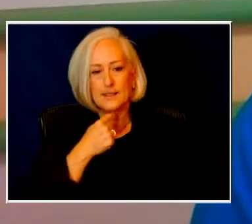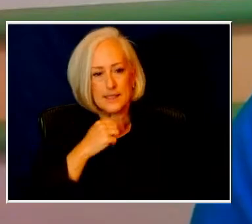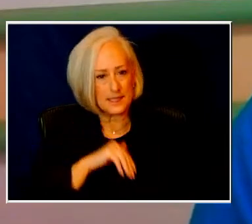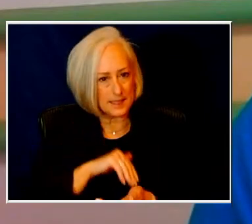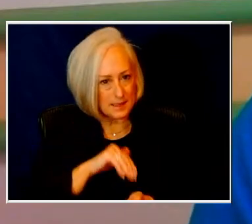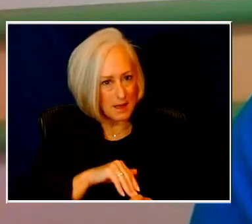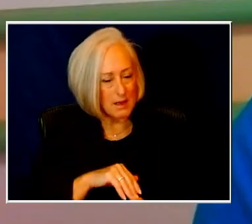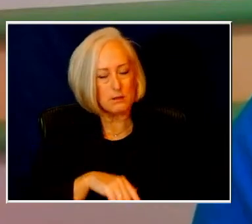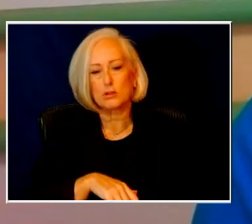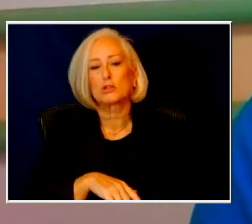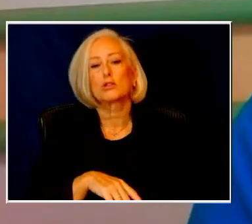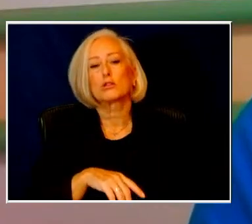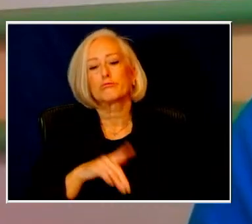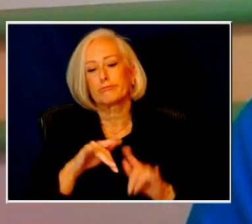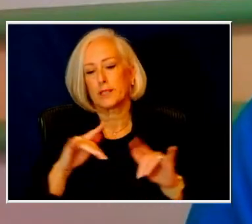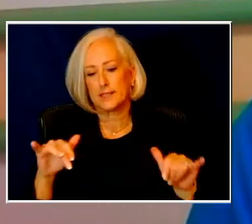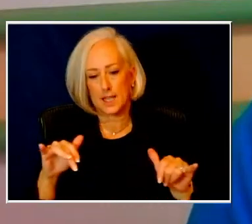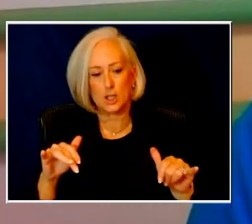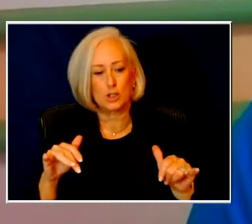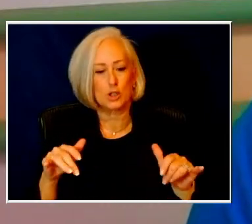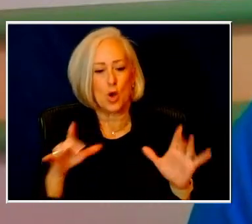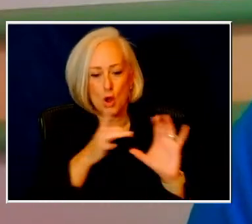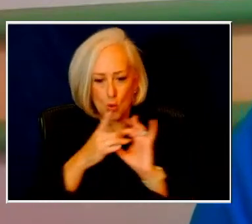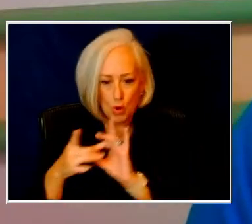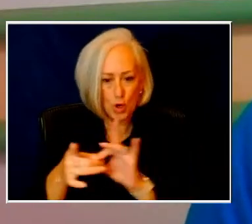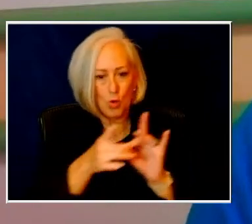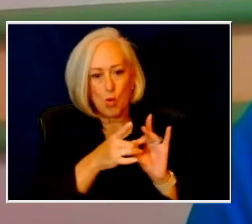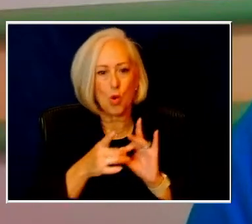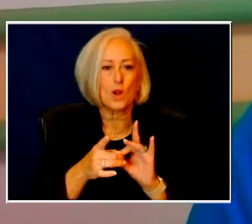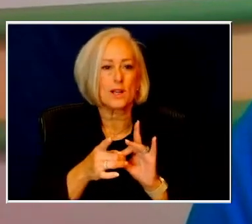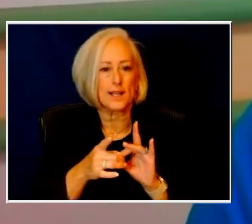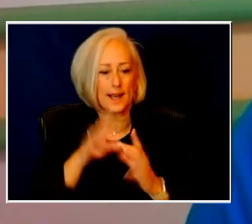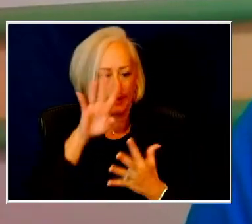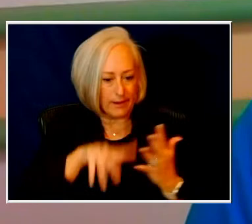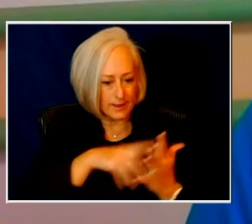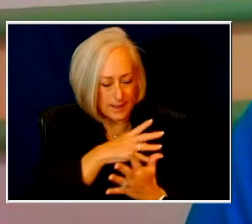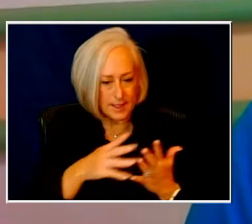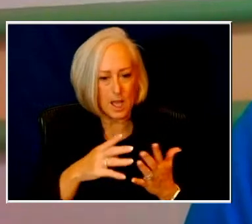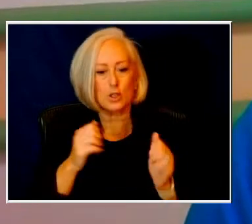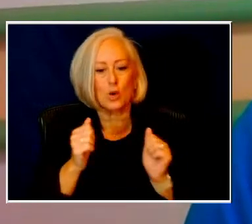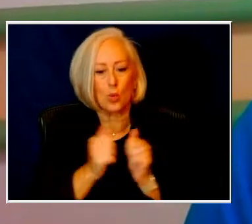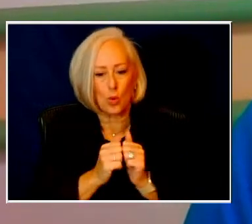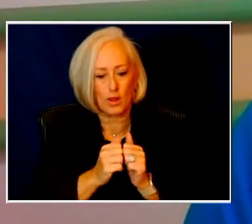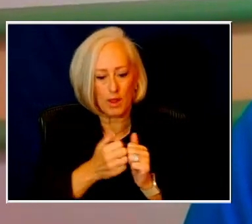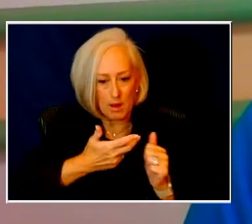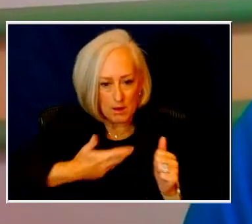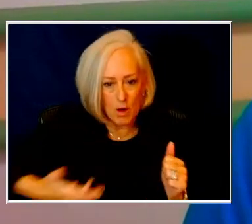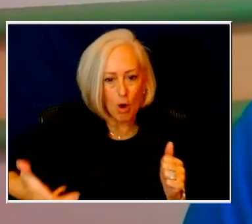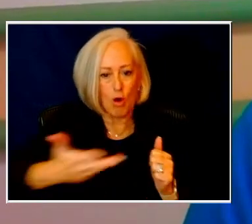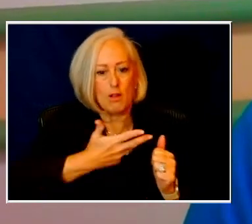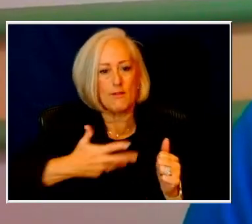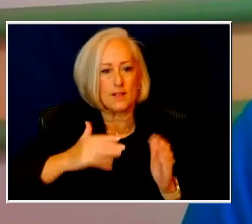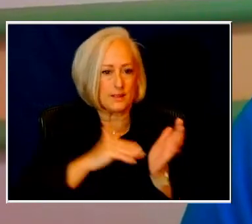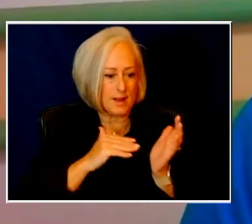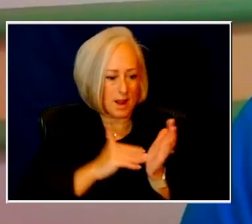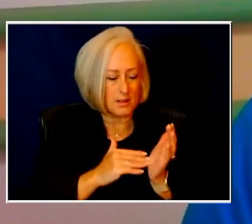surgeon schedules. It takes a lot. So there's a lot of emailing, a lot of back and forth. Luckily, we have a good relationship with Dr. Camerata.